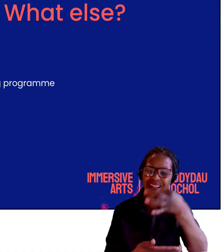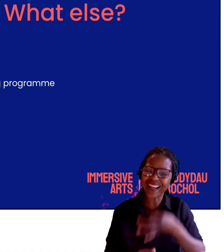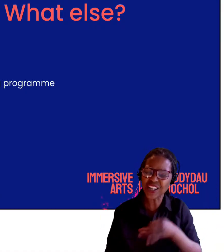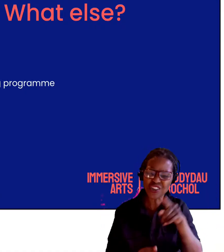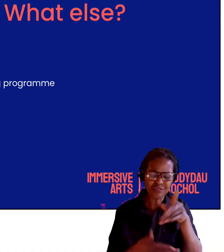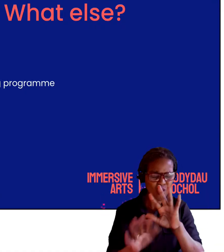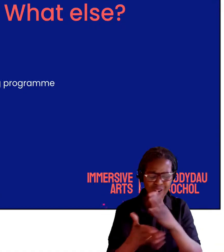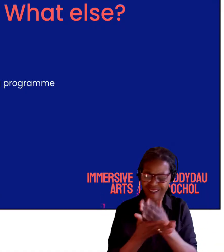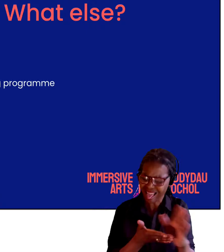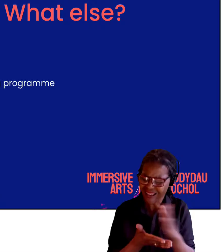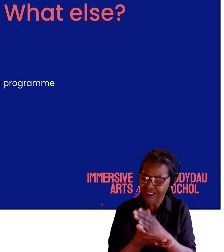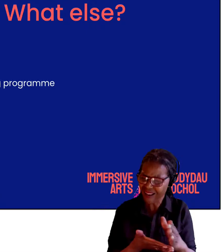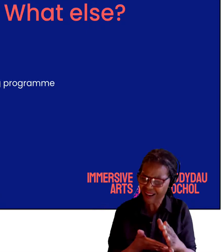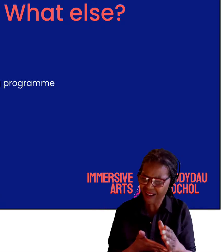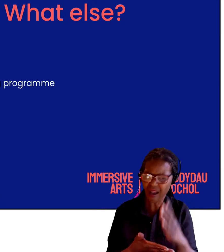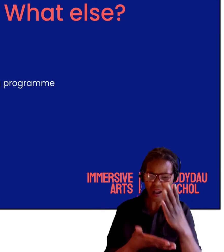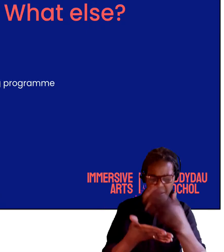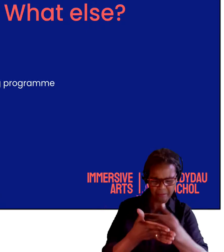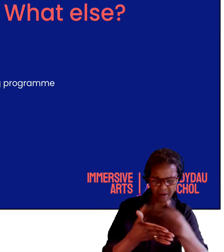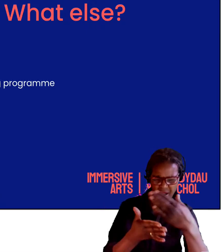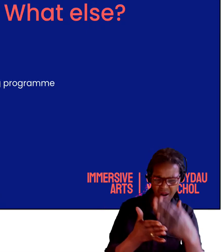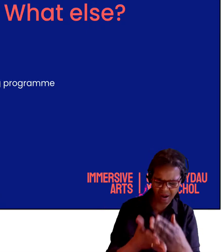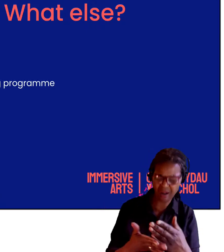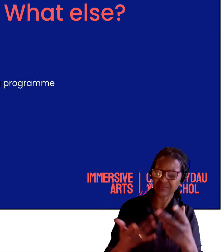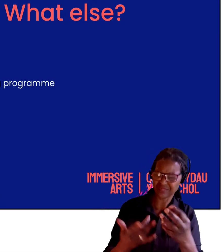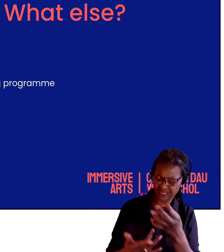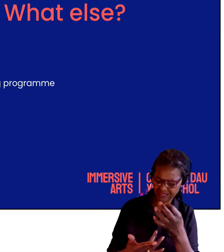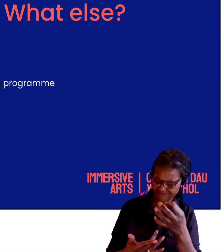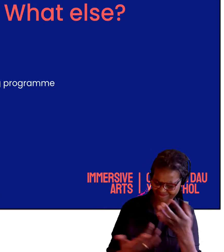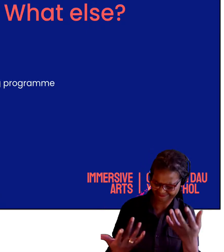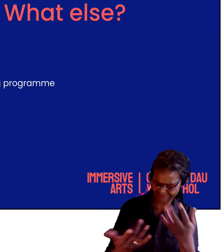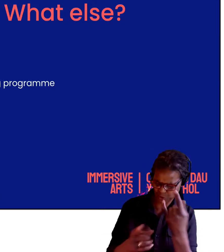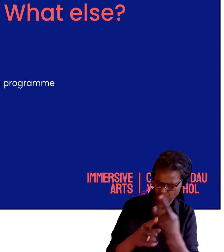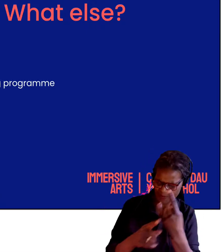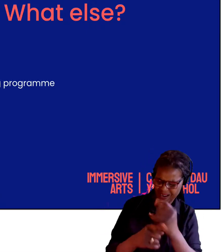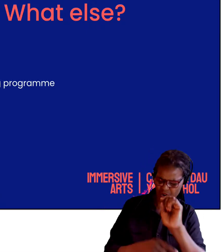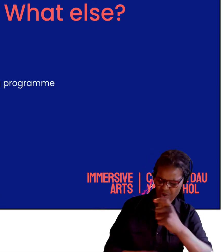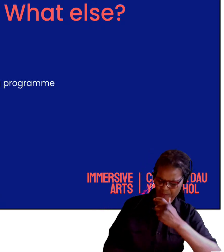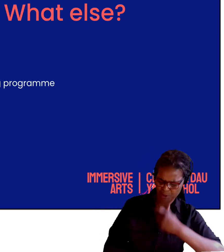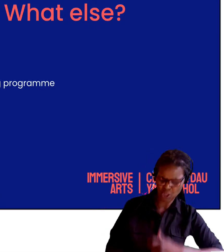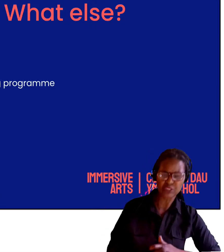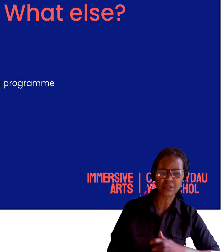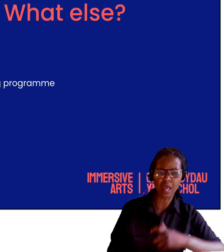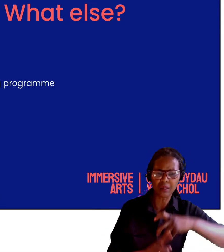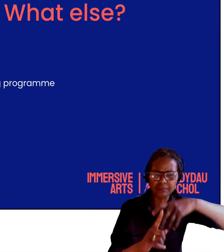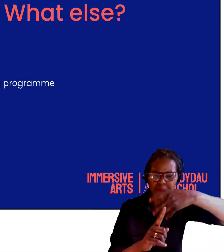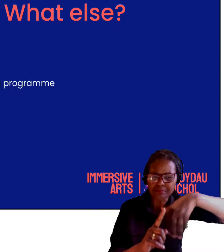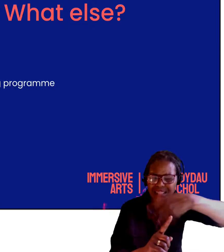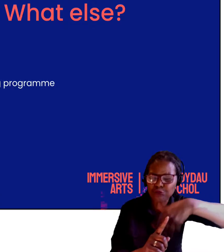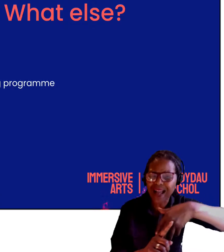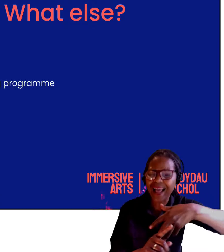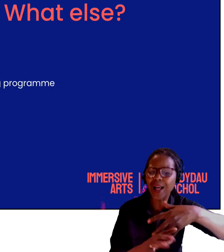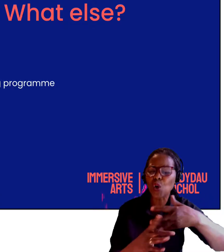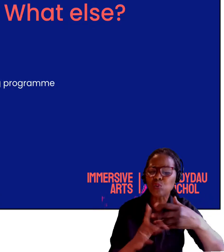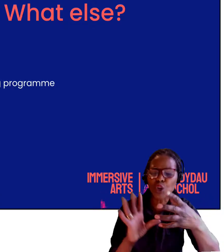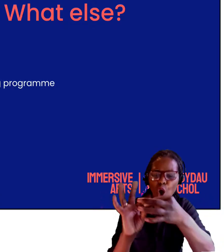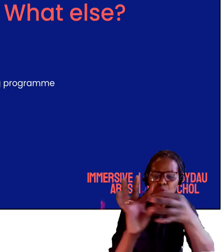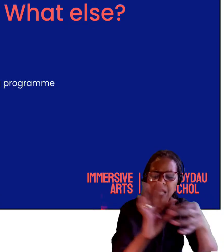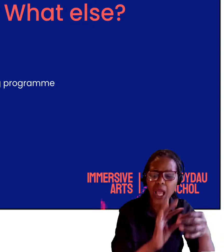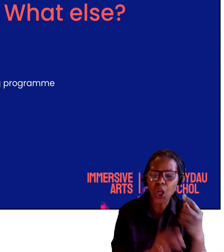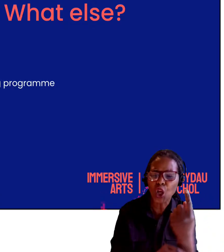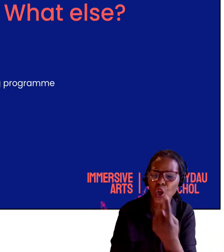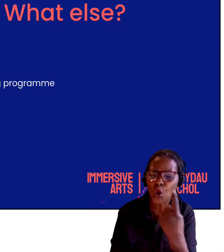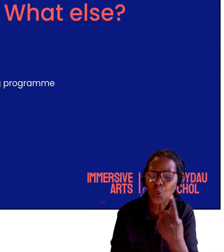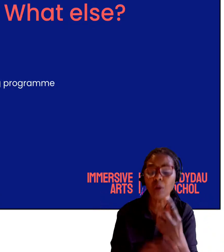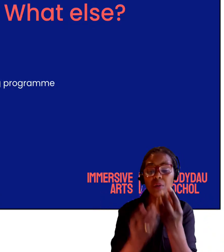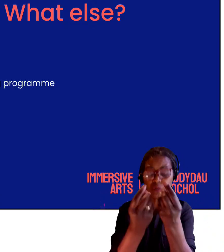their application sharing details about their personal backgrounds and context. While we welcome these insights where it's relevant